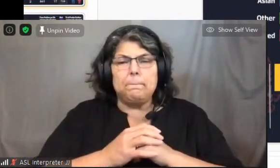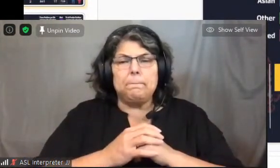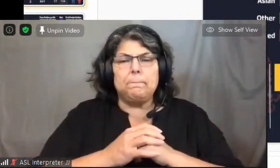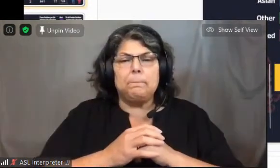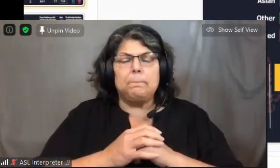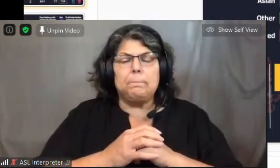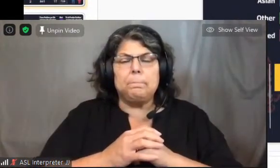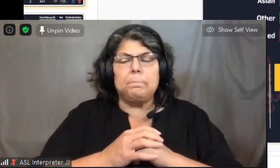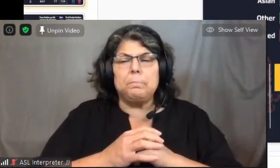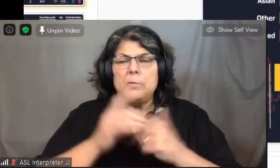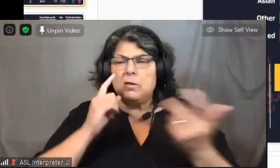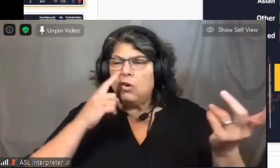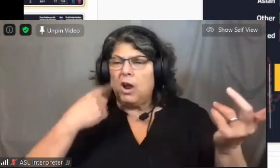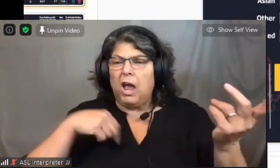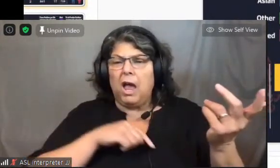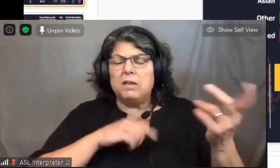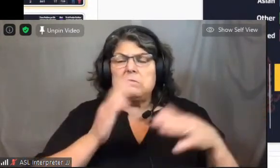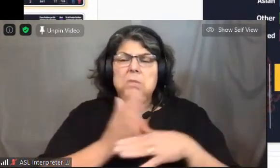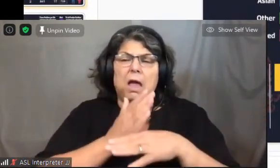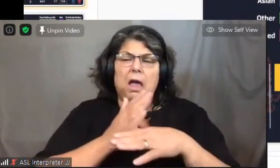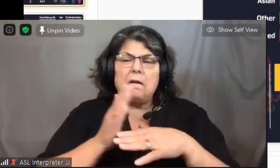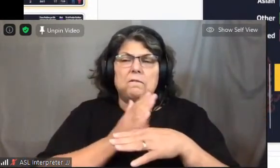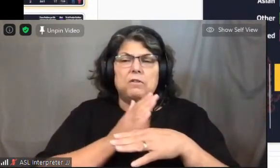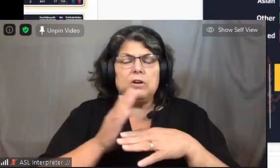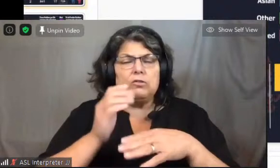So for us, the average daily